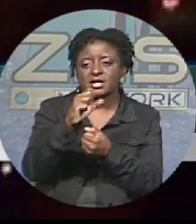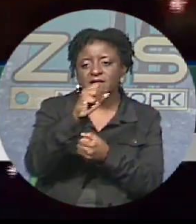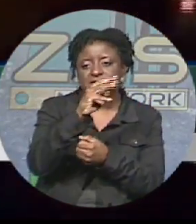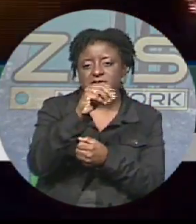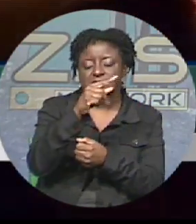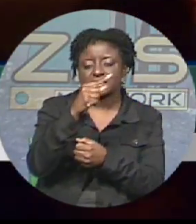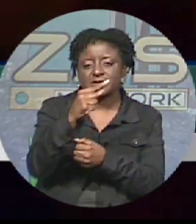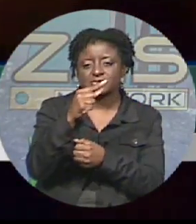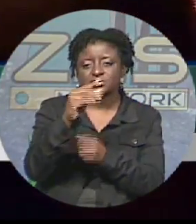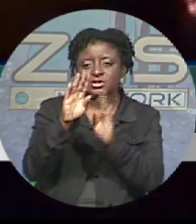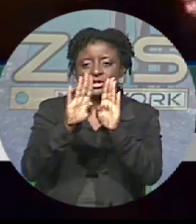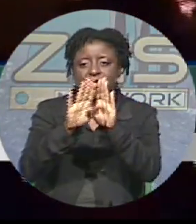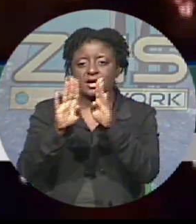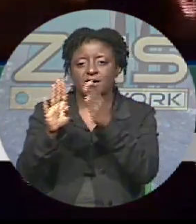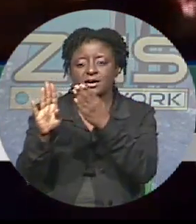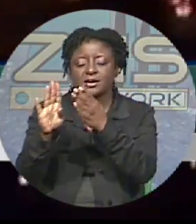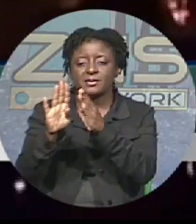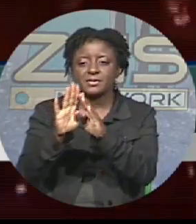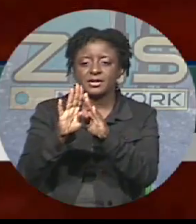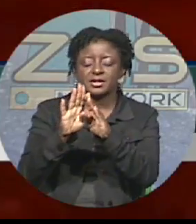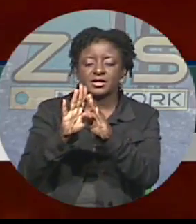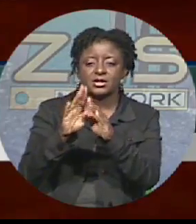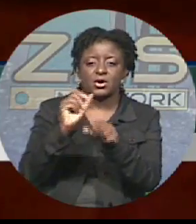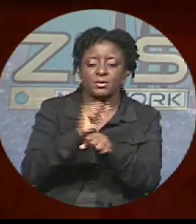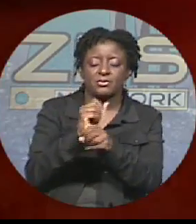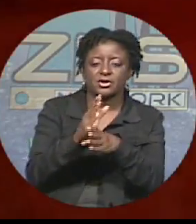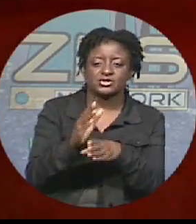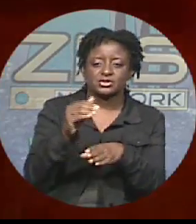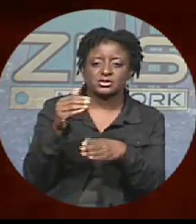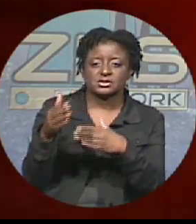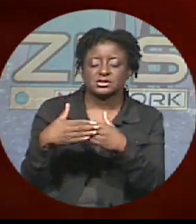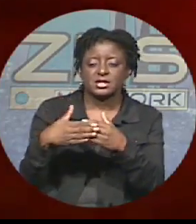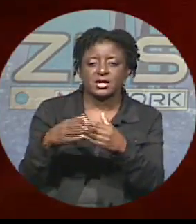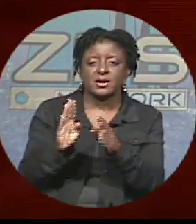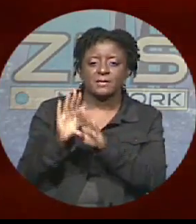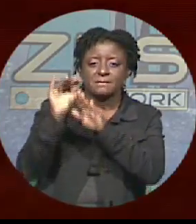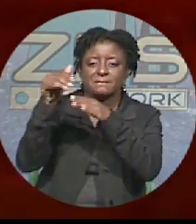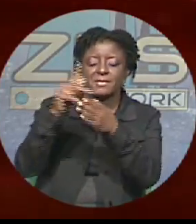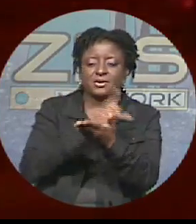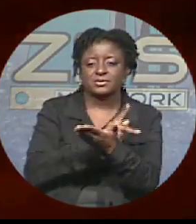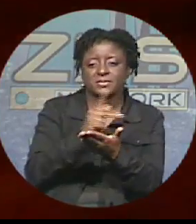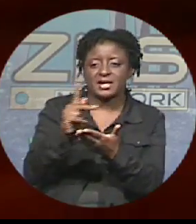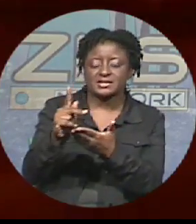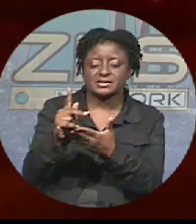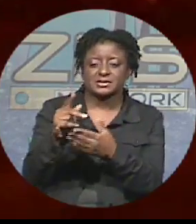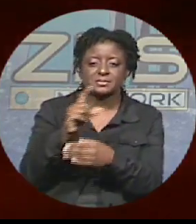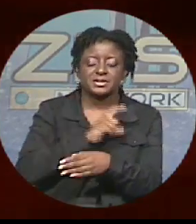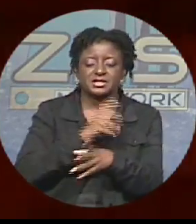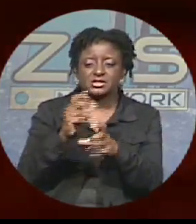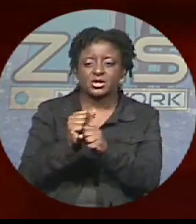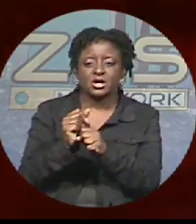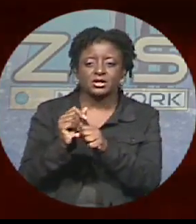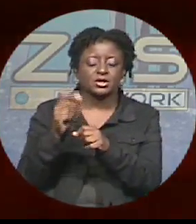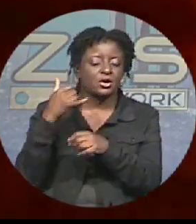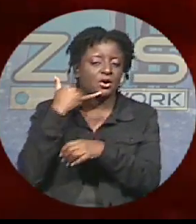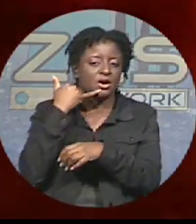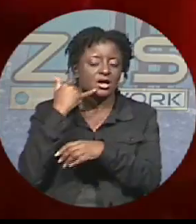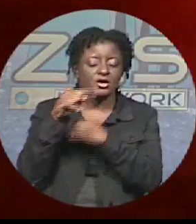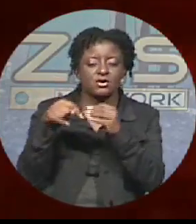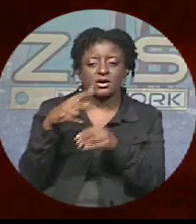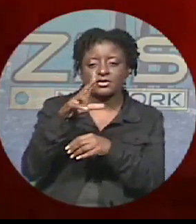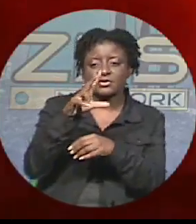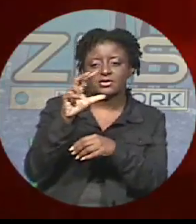Pleasant. Fire Branch Chief Superintendent Walter Evans said police got the call around 3:30 Thursday morning. When we got